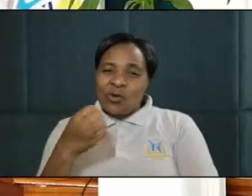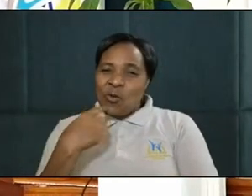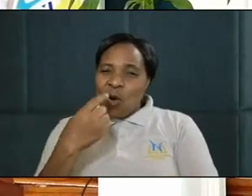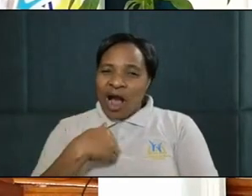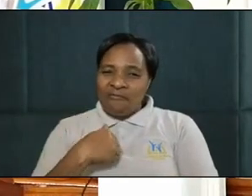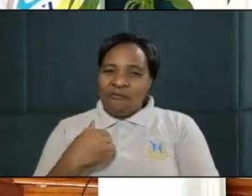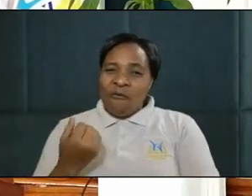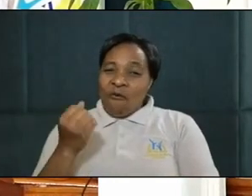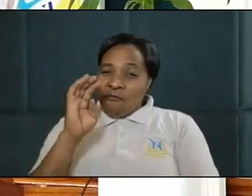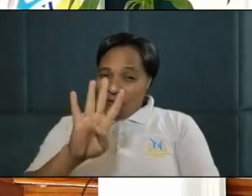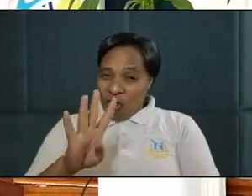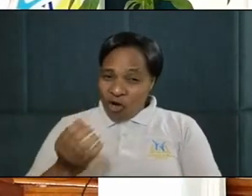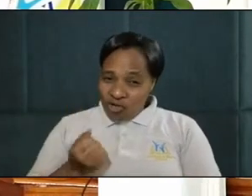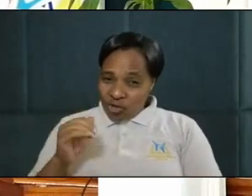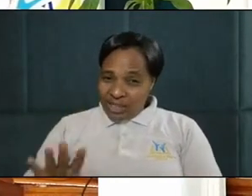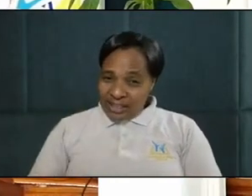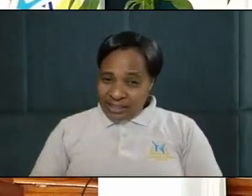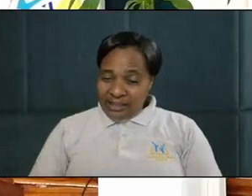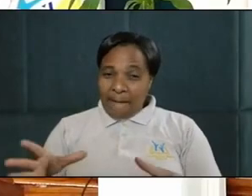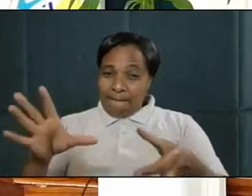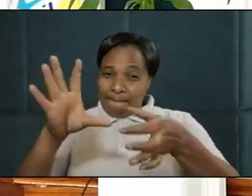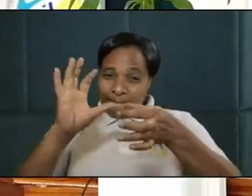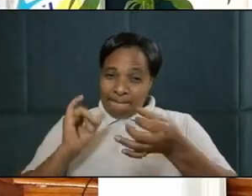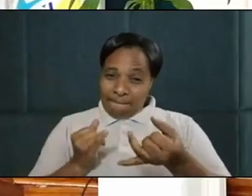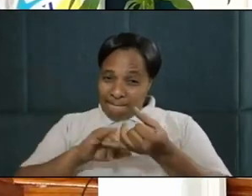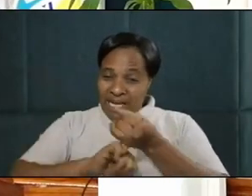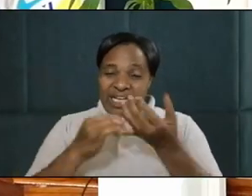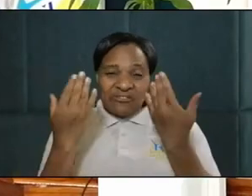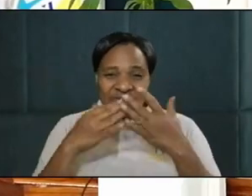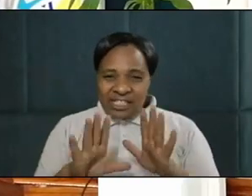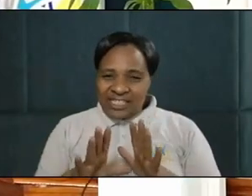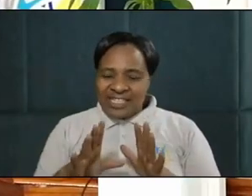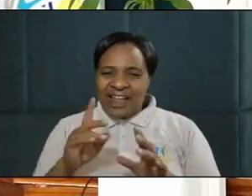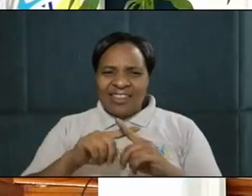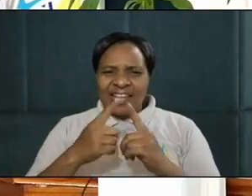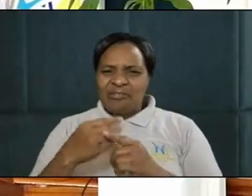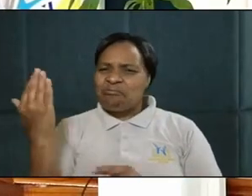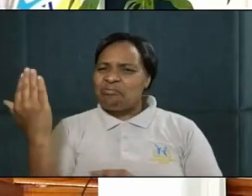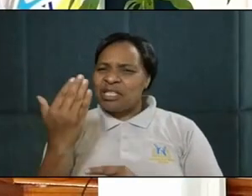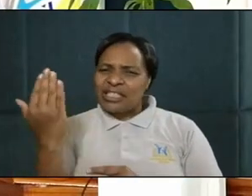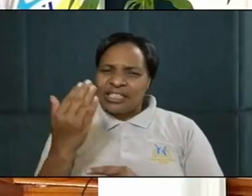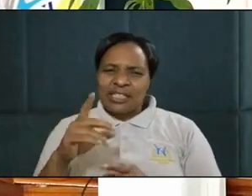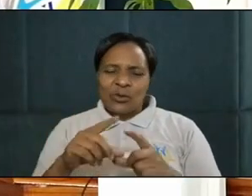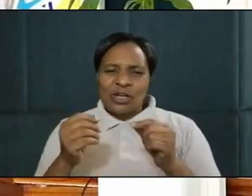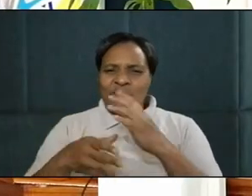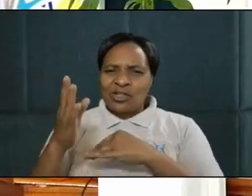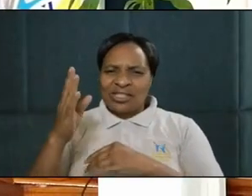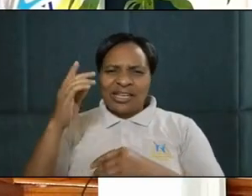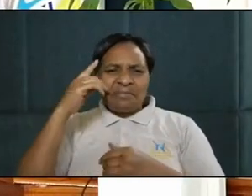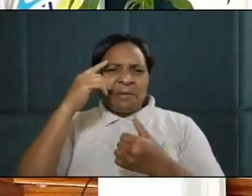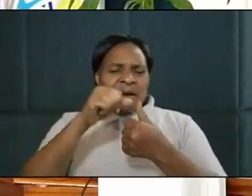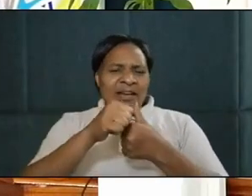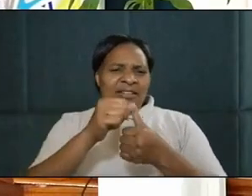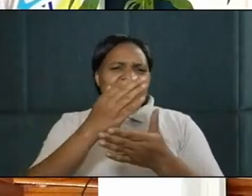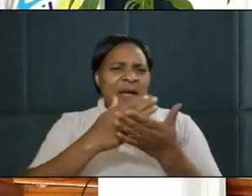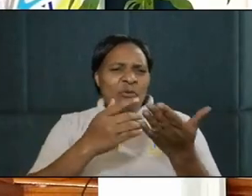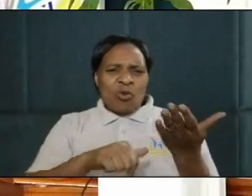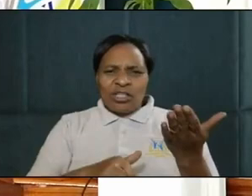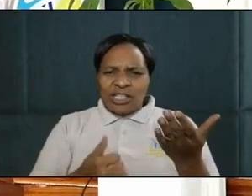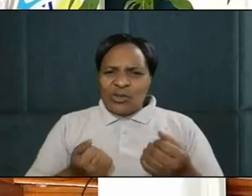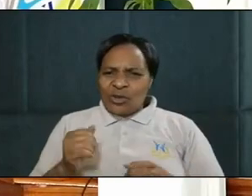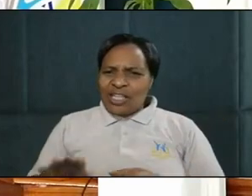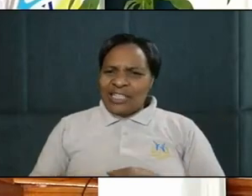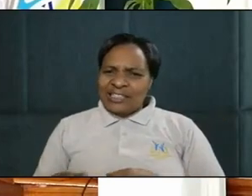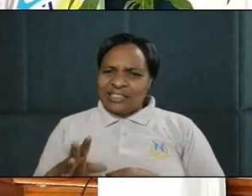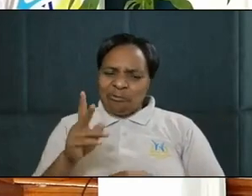daughters unmarried who professed the word of God. Now this reminds me of some, can I call these daughters